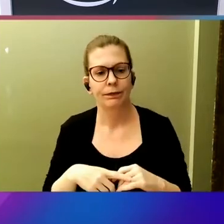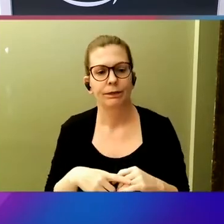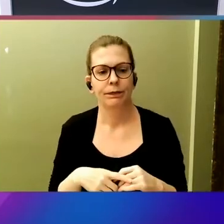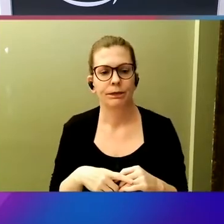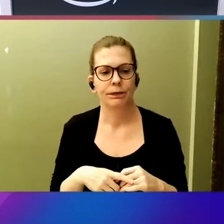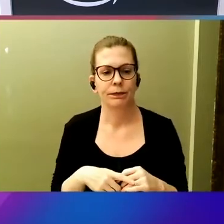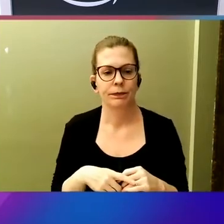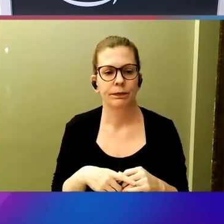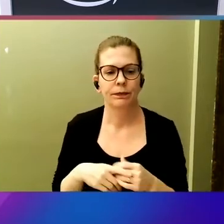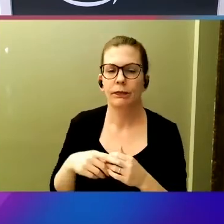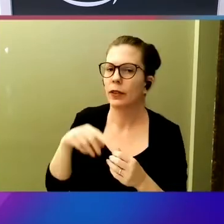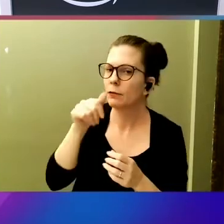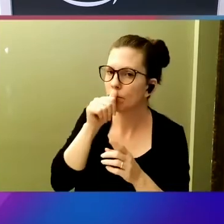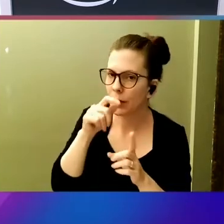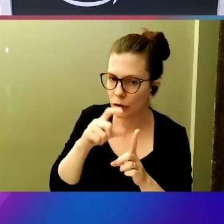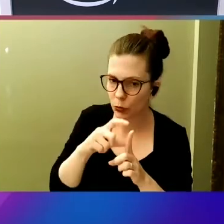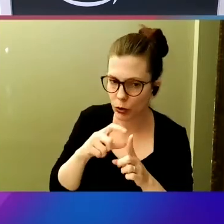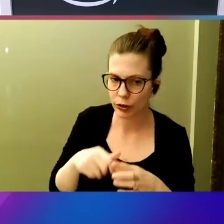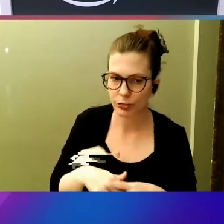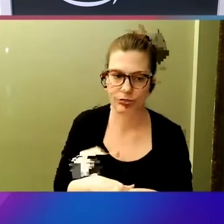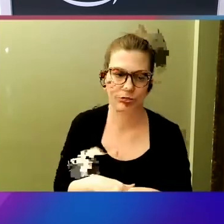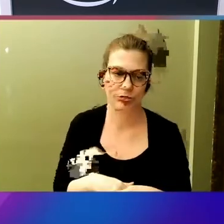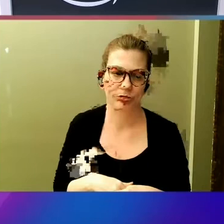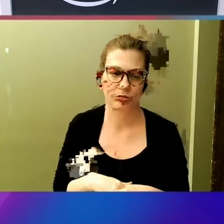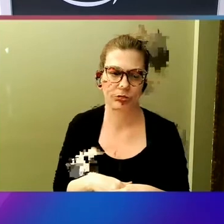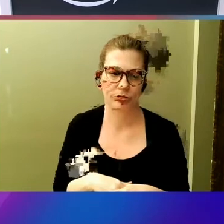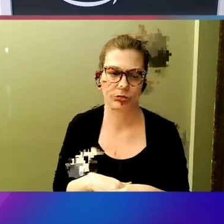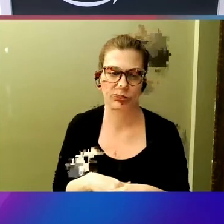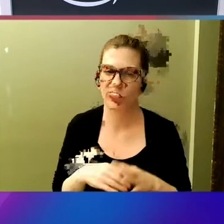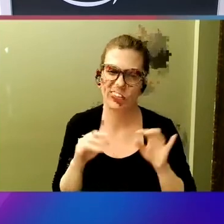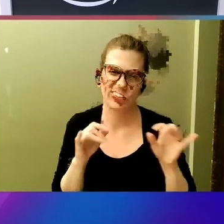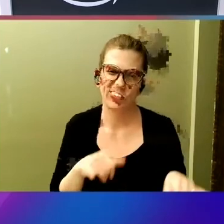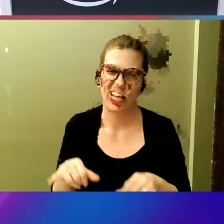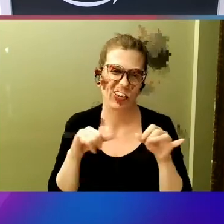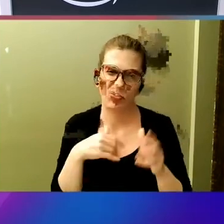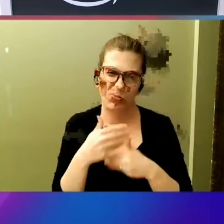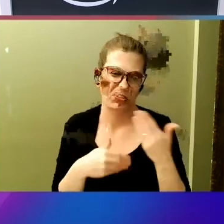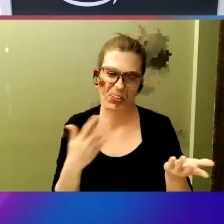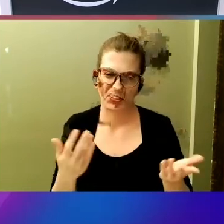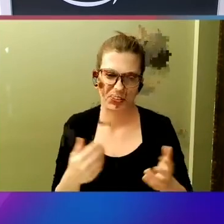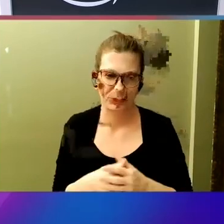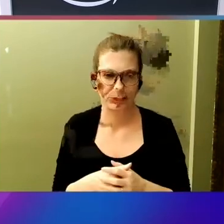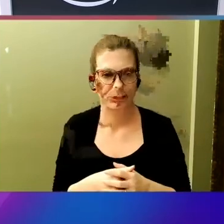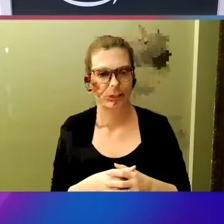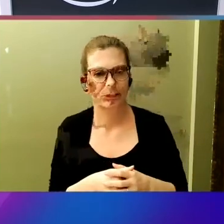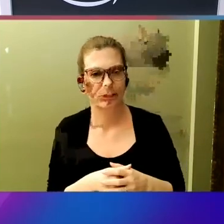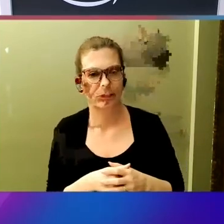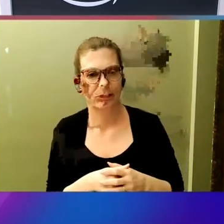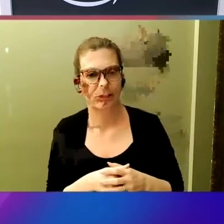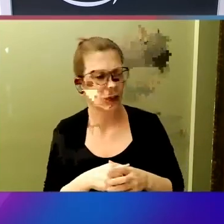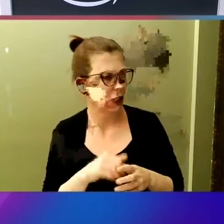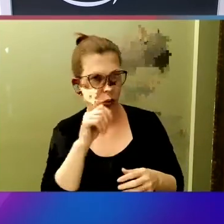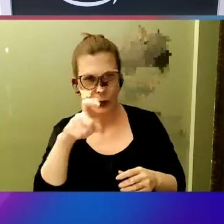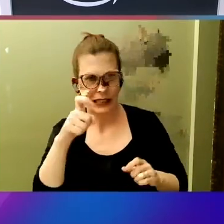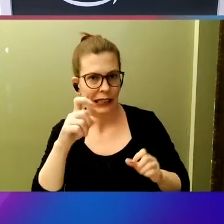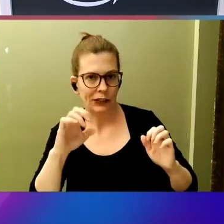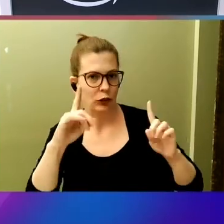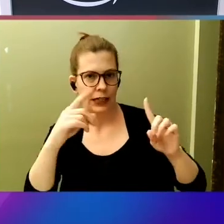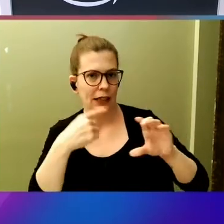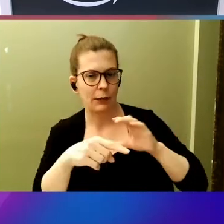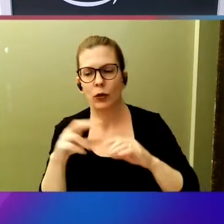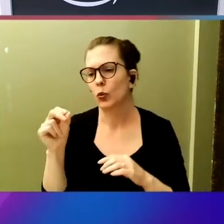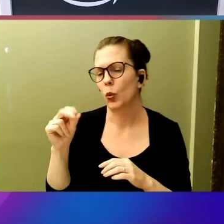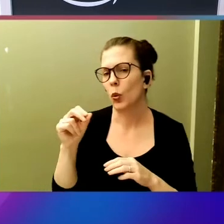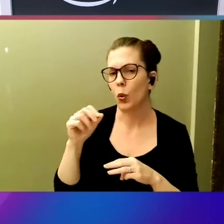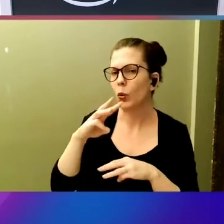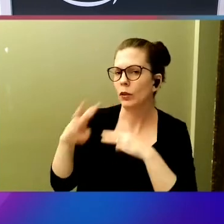password, just a standard process for signing up. We don't need an educational email, any email. No, because it's global. We want it to be